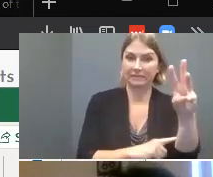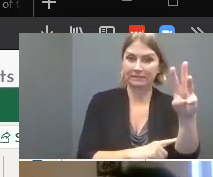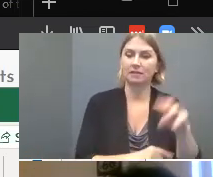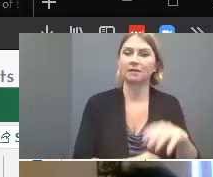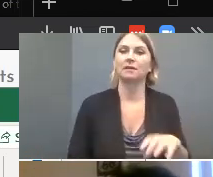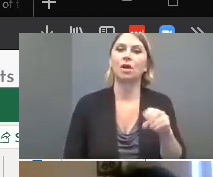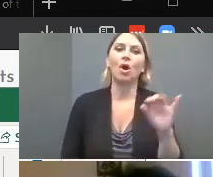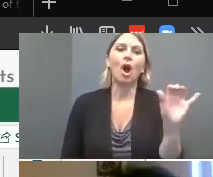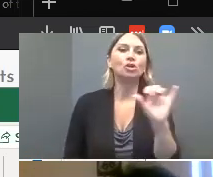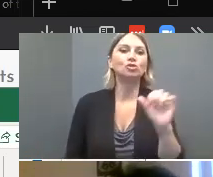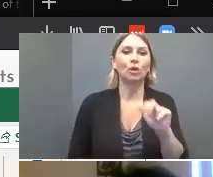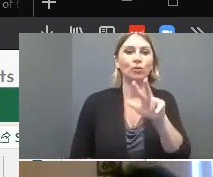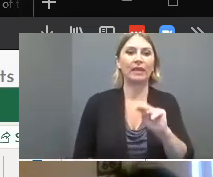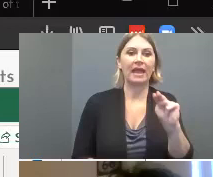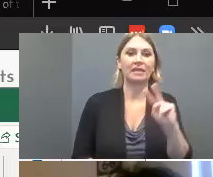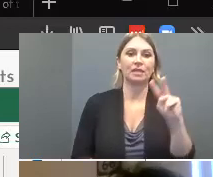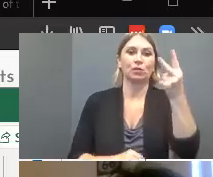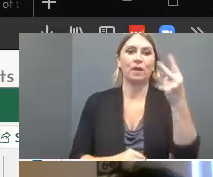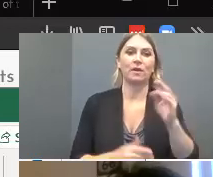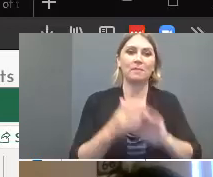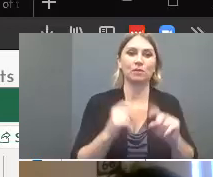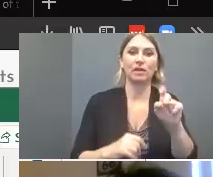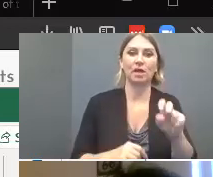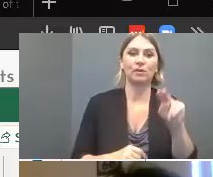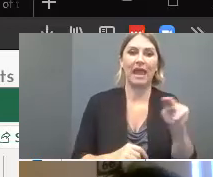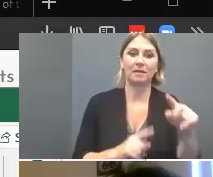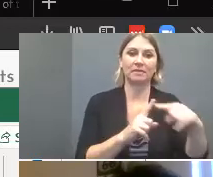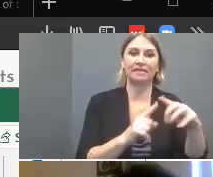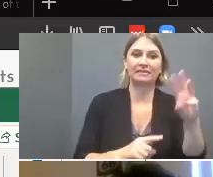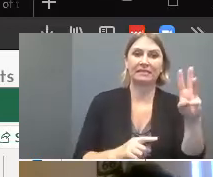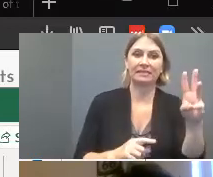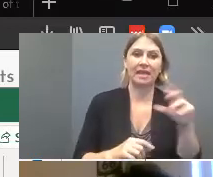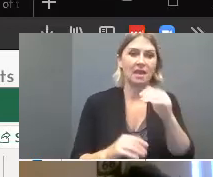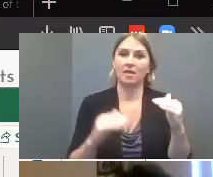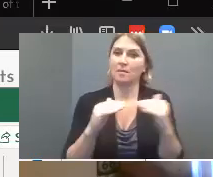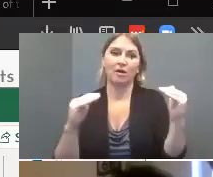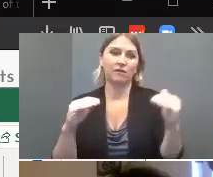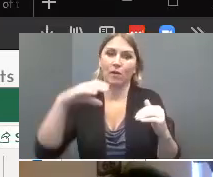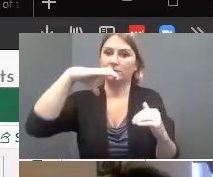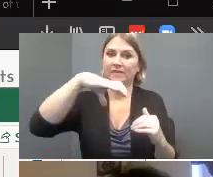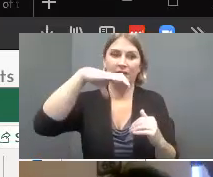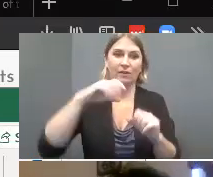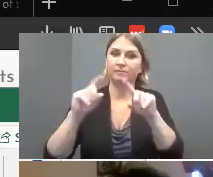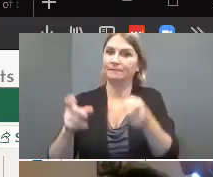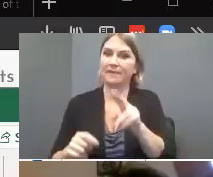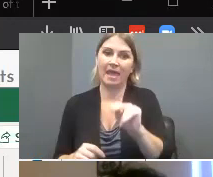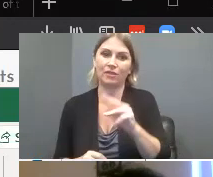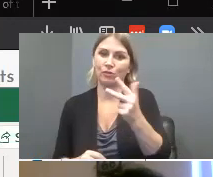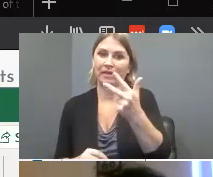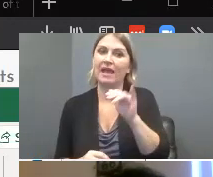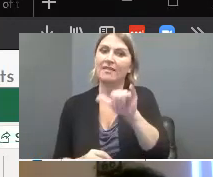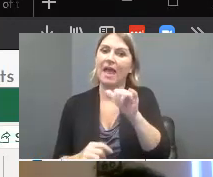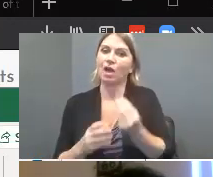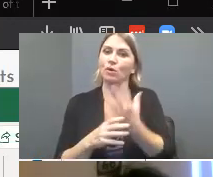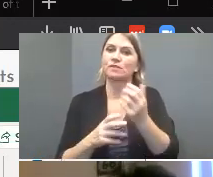Similarly, 3n squared minus 100 plus 6 is not the lower bound for n cubed, because we know that n cubed grows much faster than